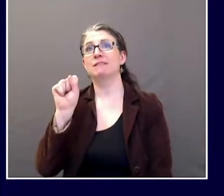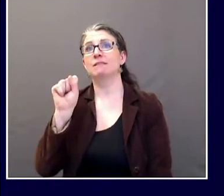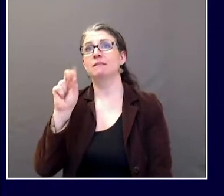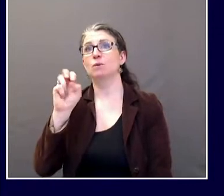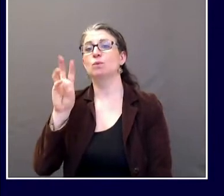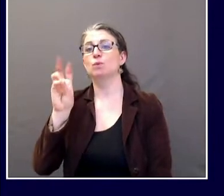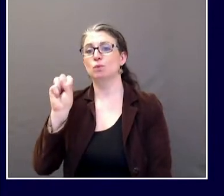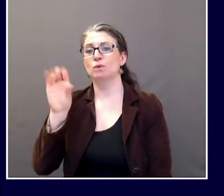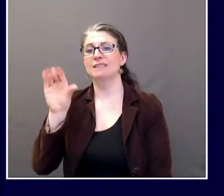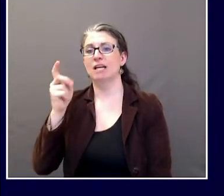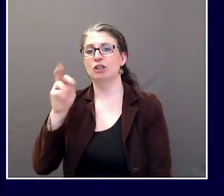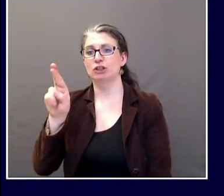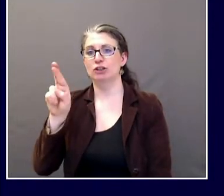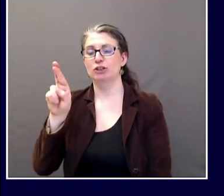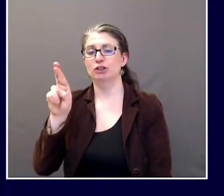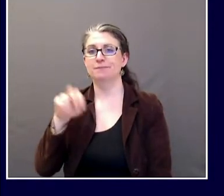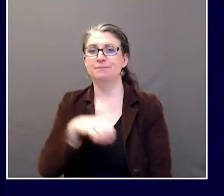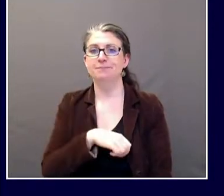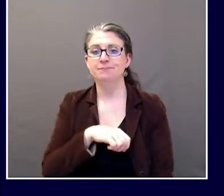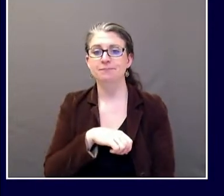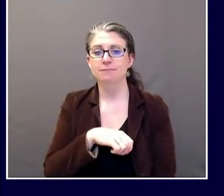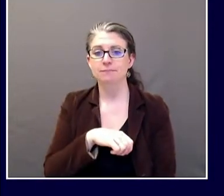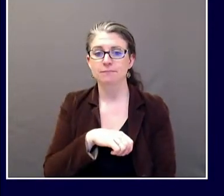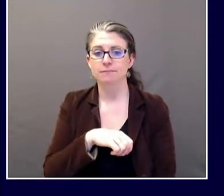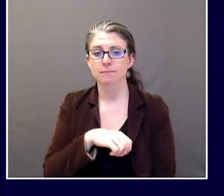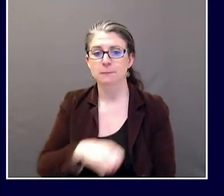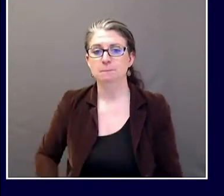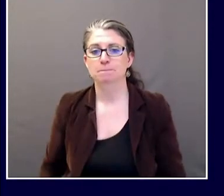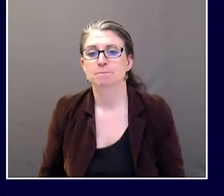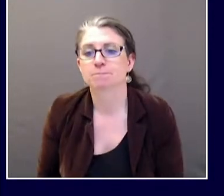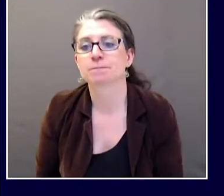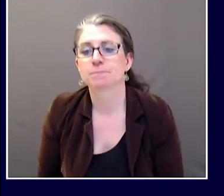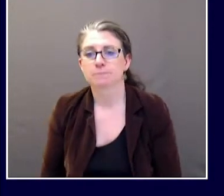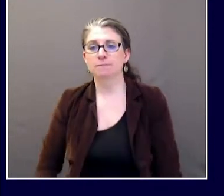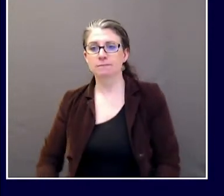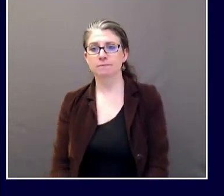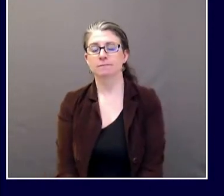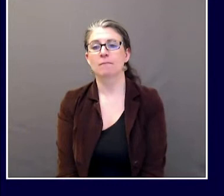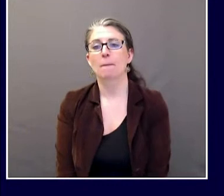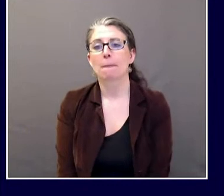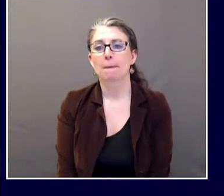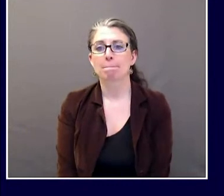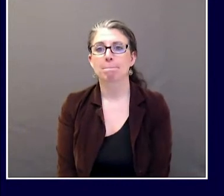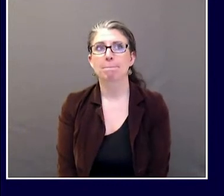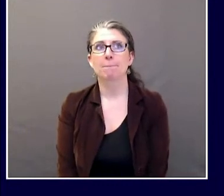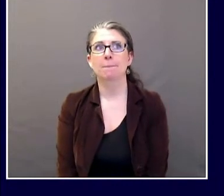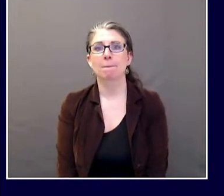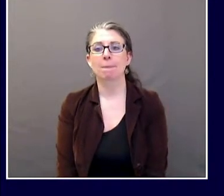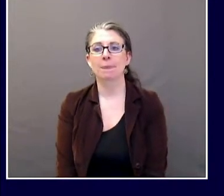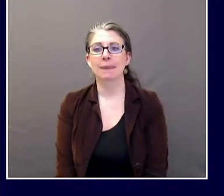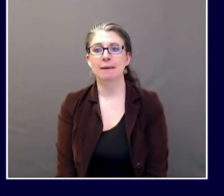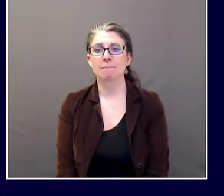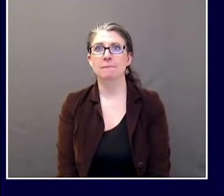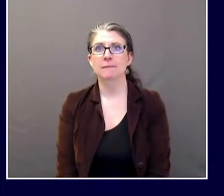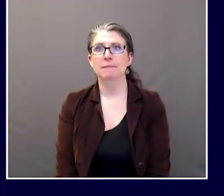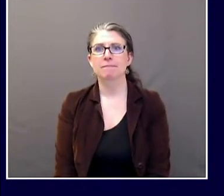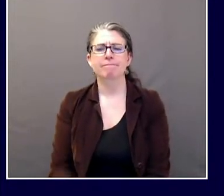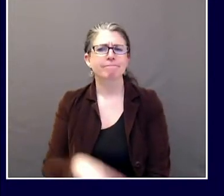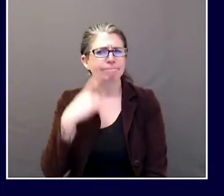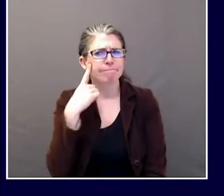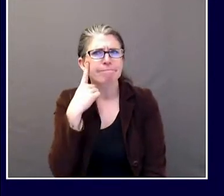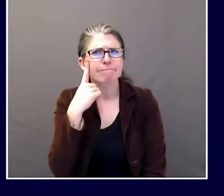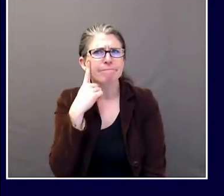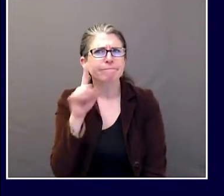Dr. Shah, thanks so much for taking our questions today. I have a couple for you. Hopefully they're pretty easy, just yes and no's. Do you know at this point